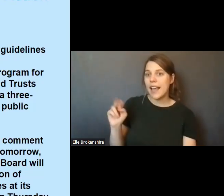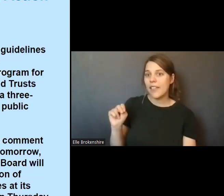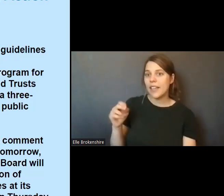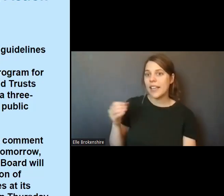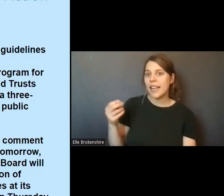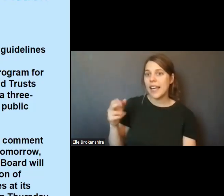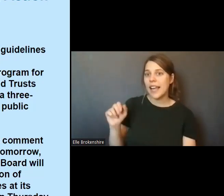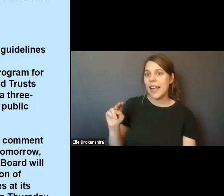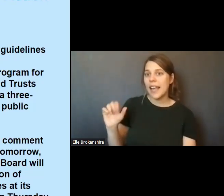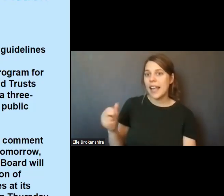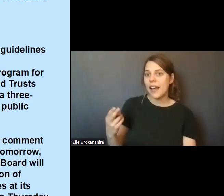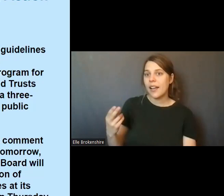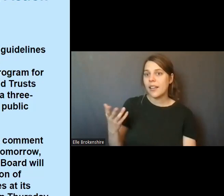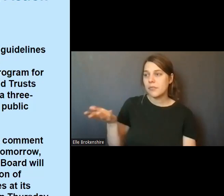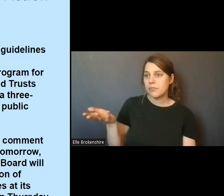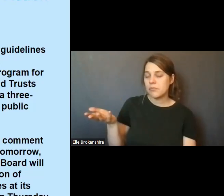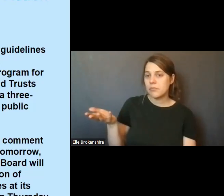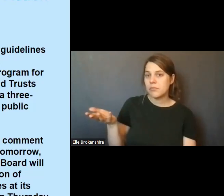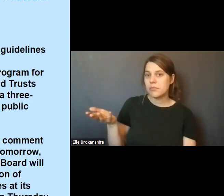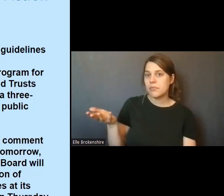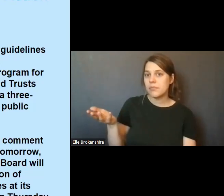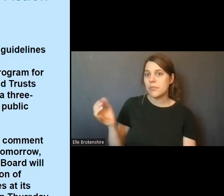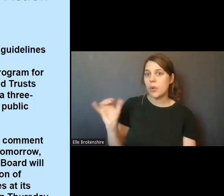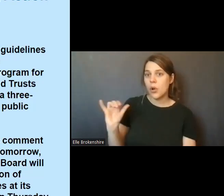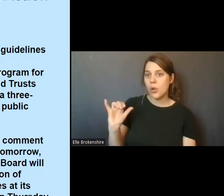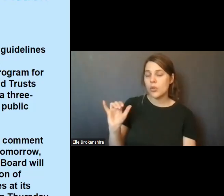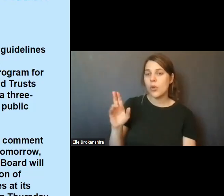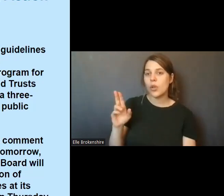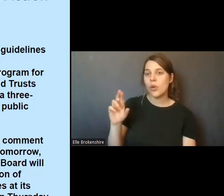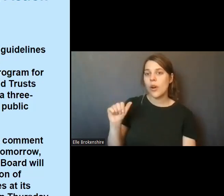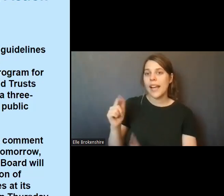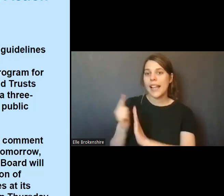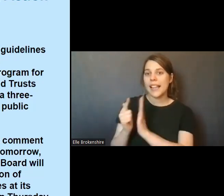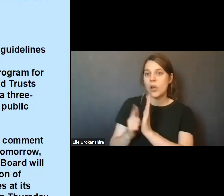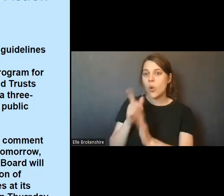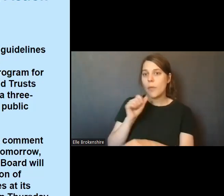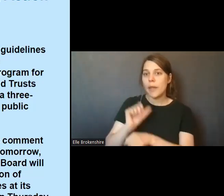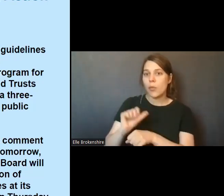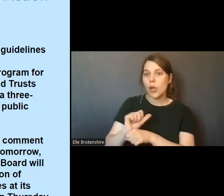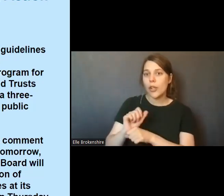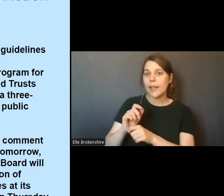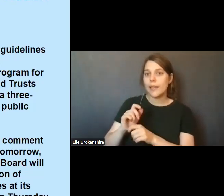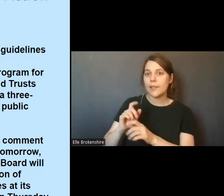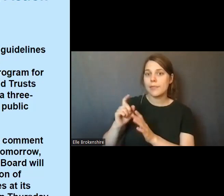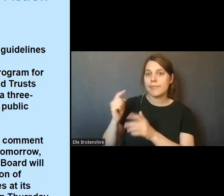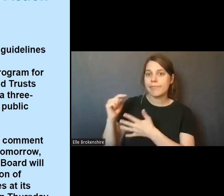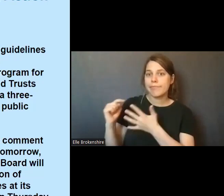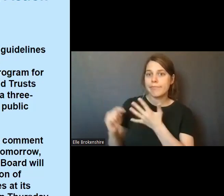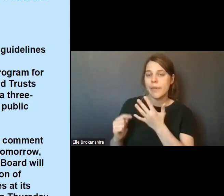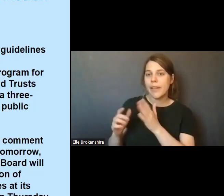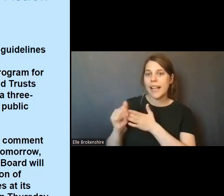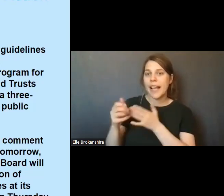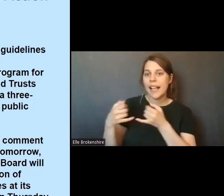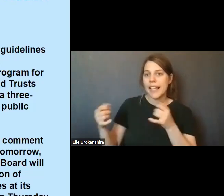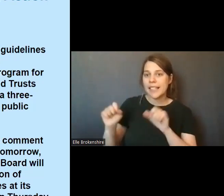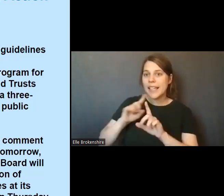Hannah Salvanik, who is also in URA Legal, who has been working on these guidelines to answer that question.